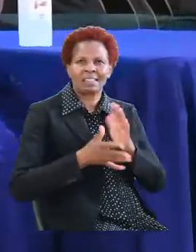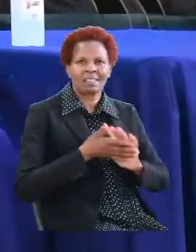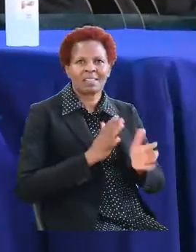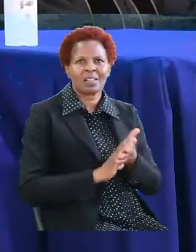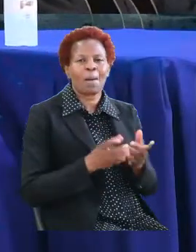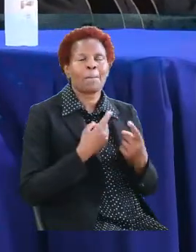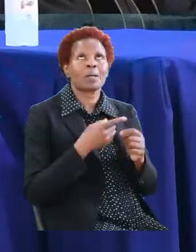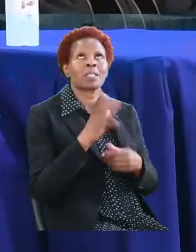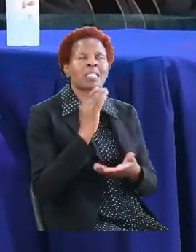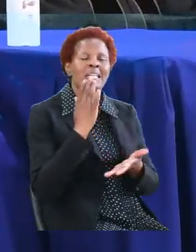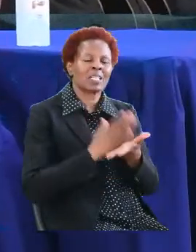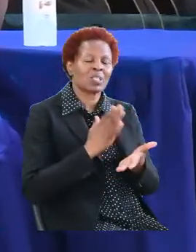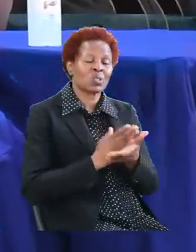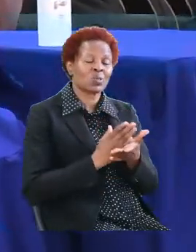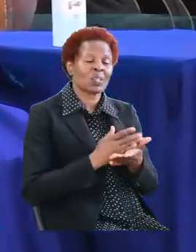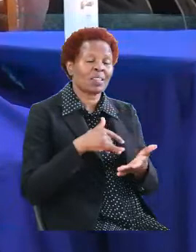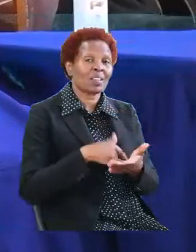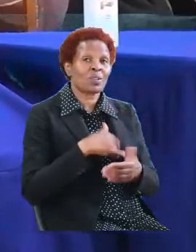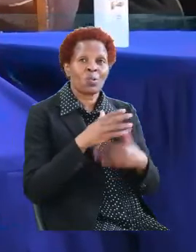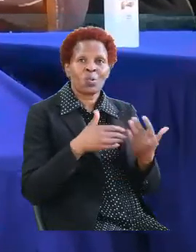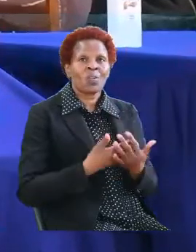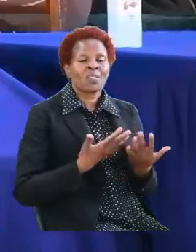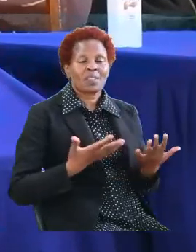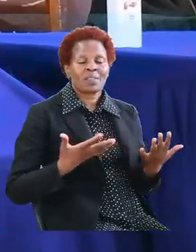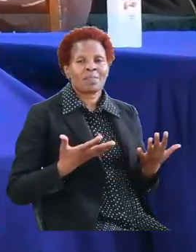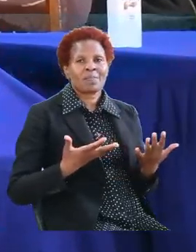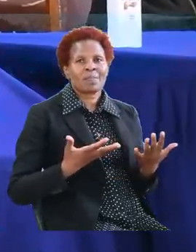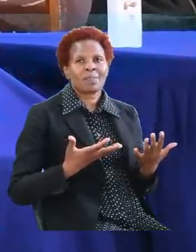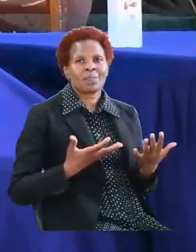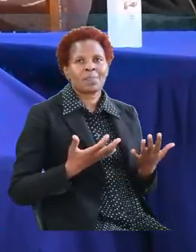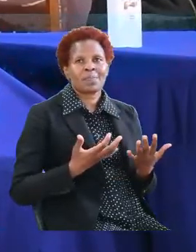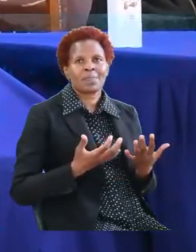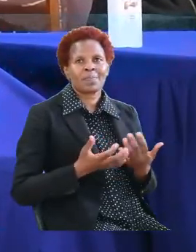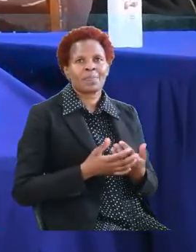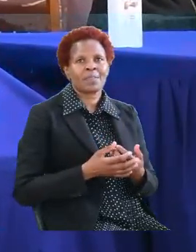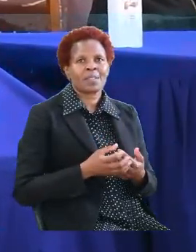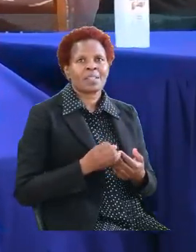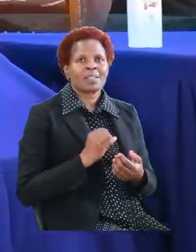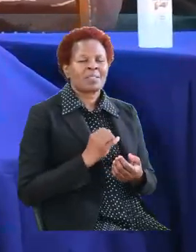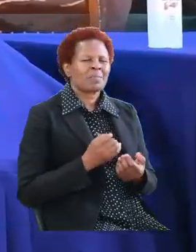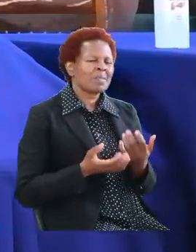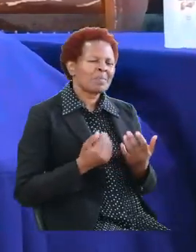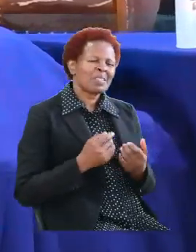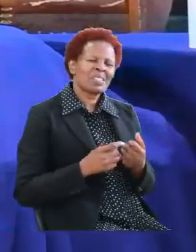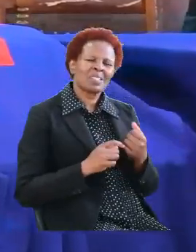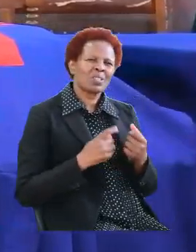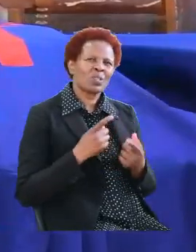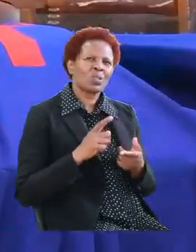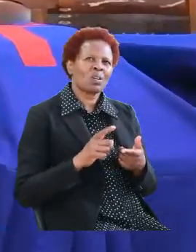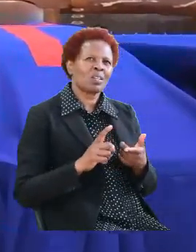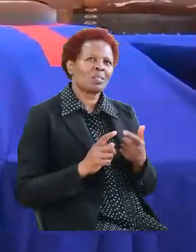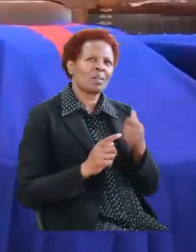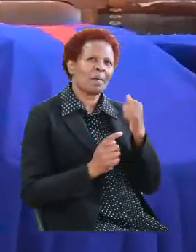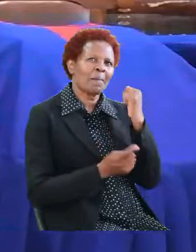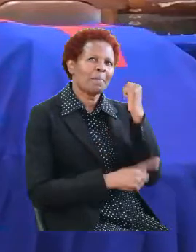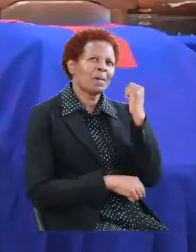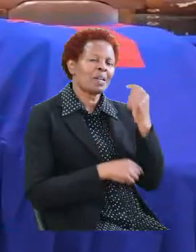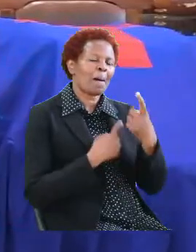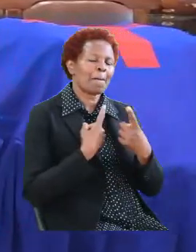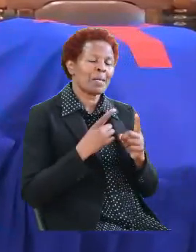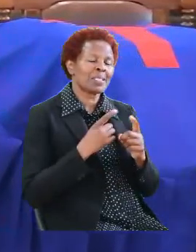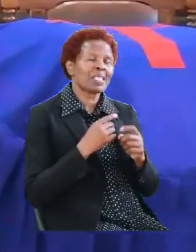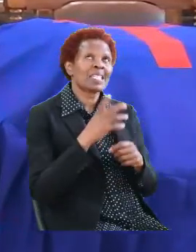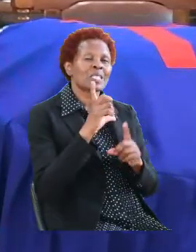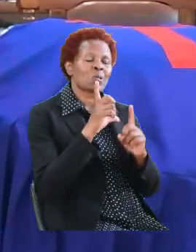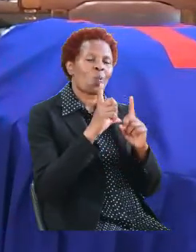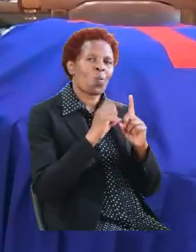Lord is assuring them all these things. You know, it might be too bad, but at the word of